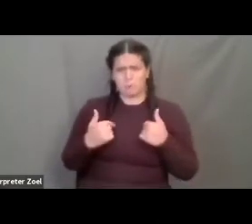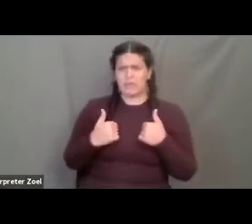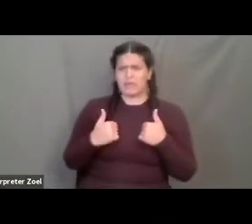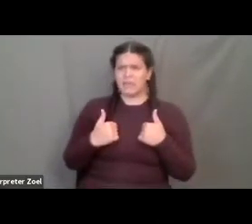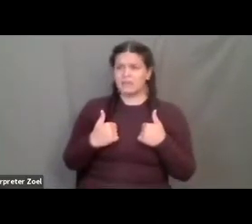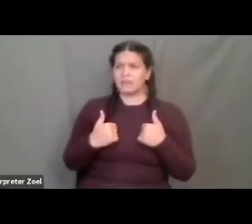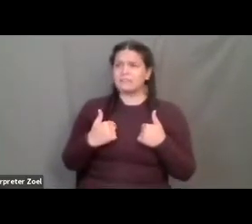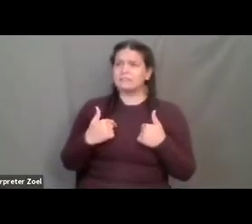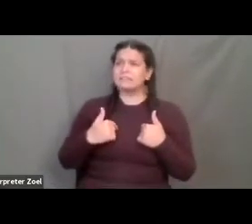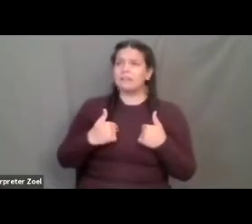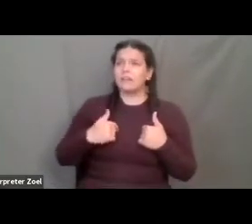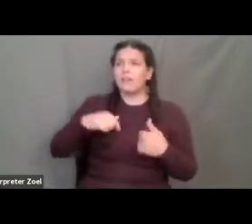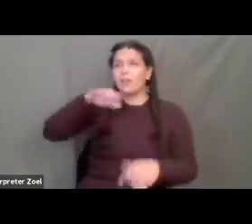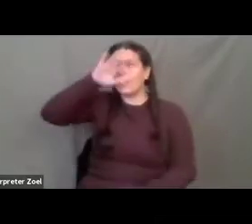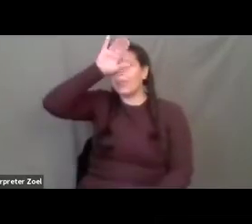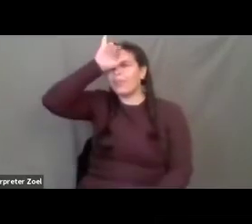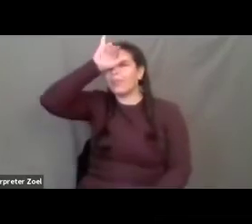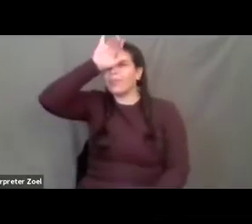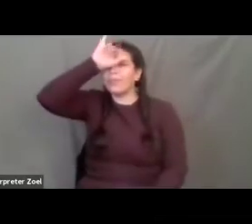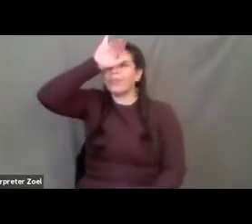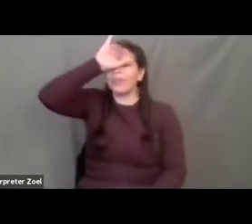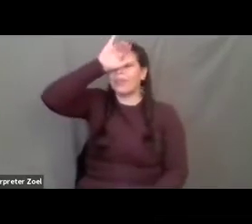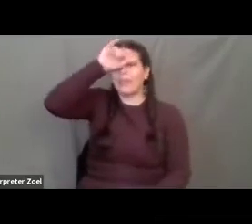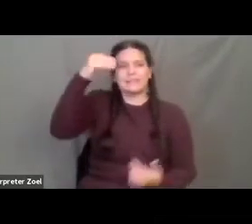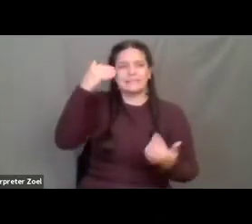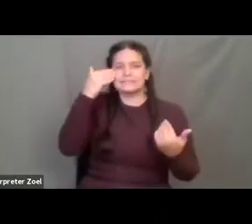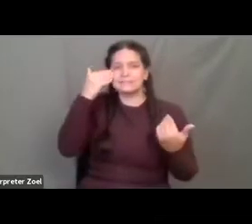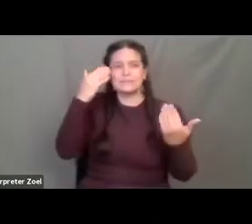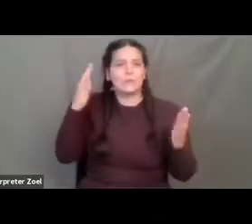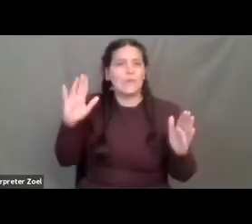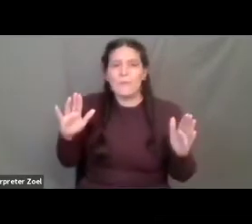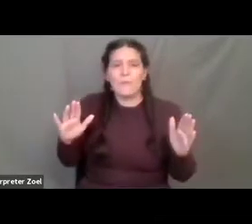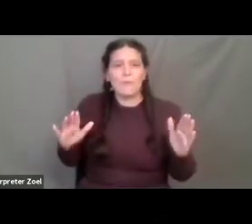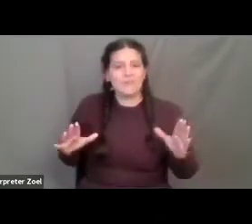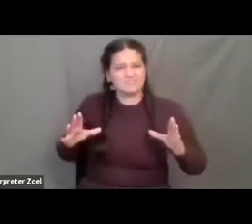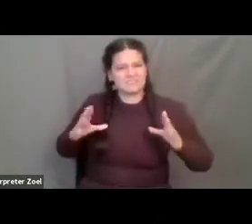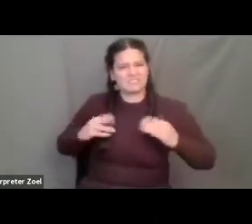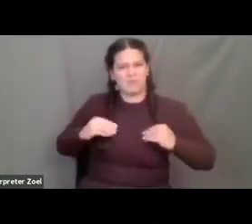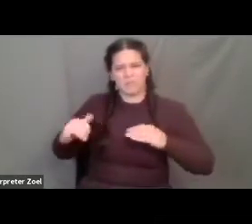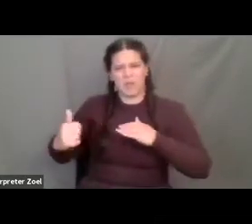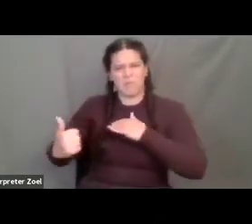deceived. Took your blame and made